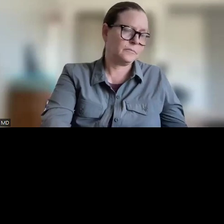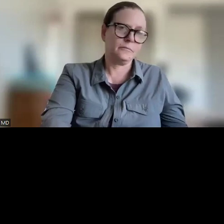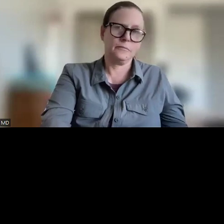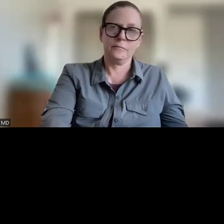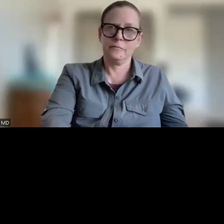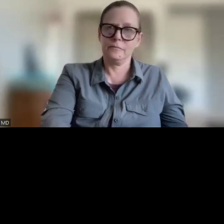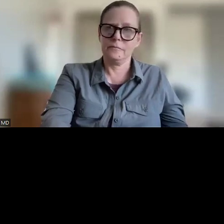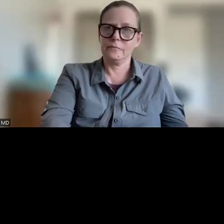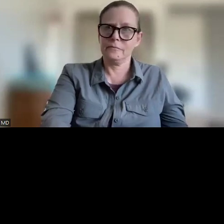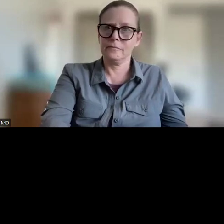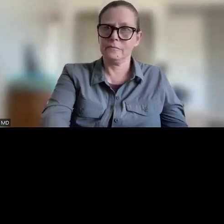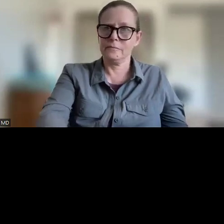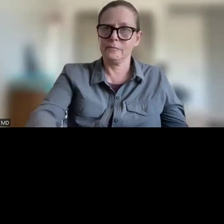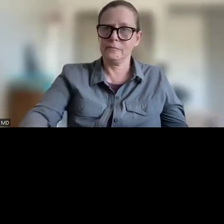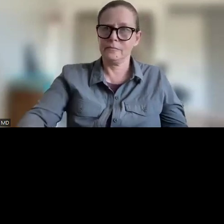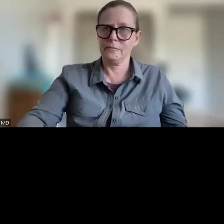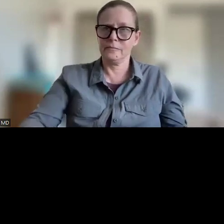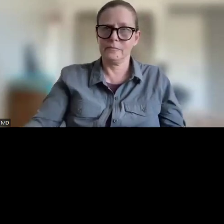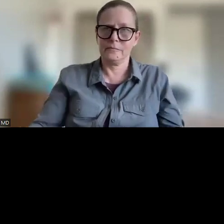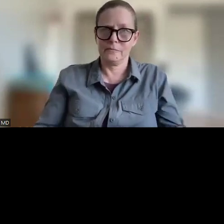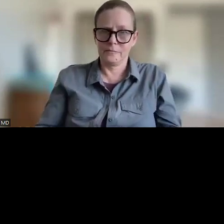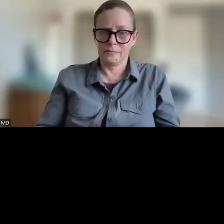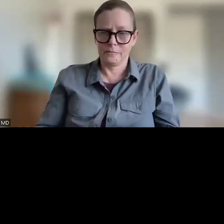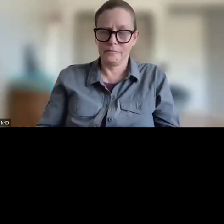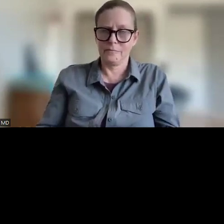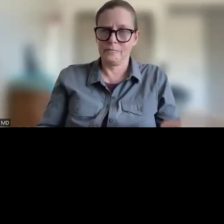Actually, can we have one moment to switch over to the next interpreter?